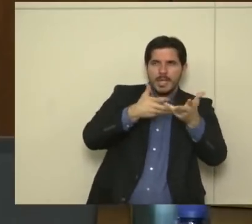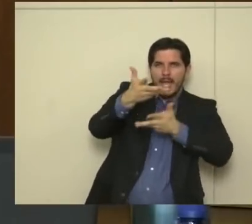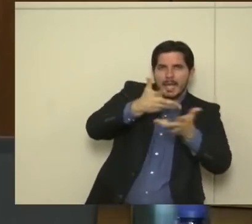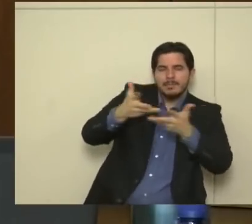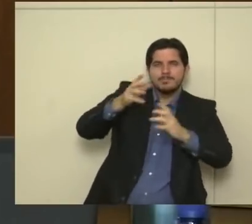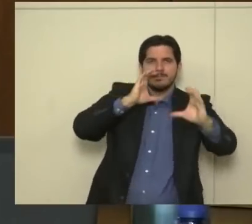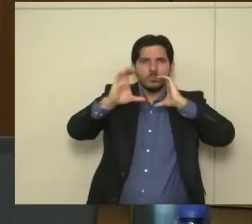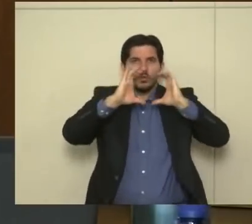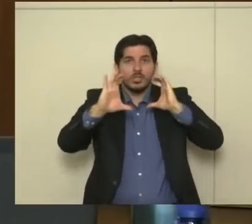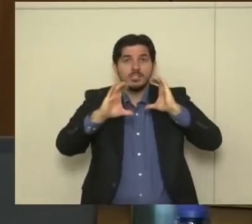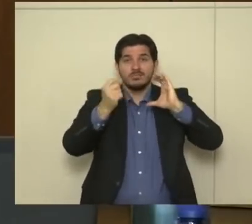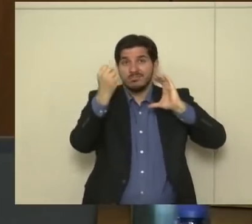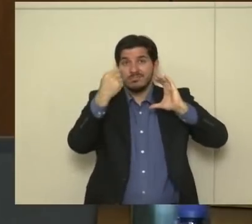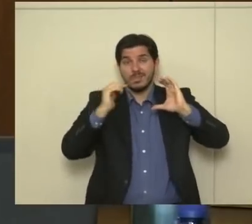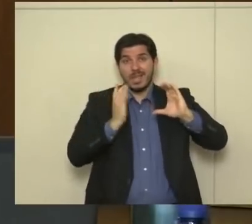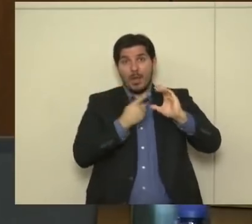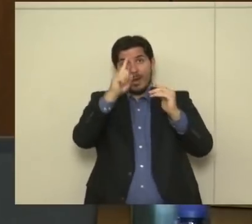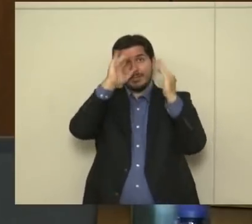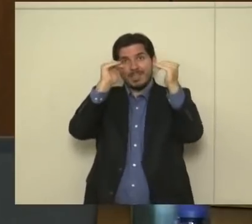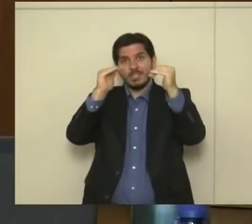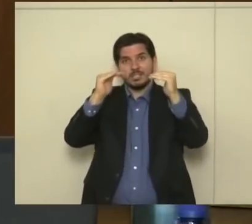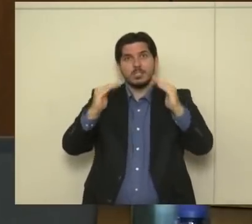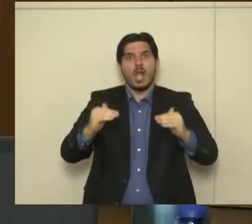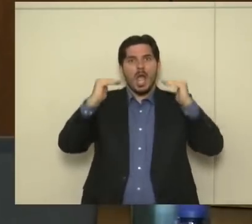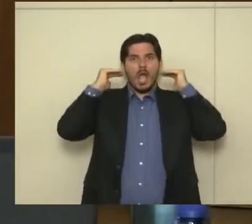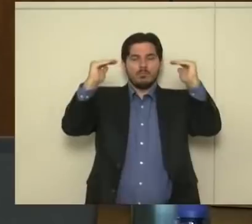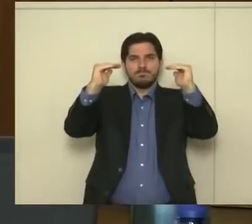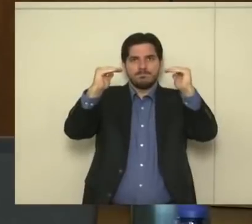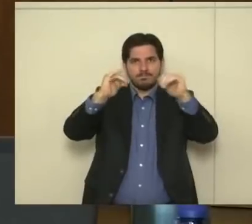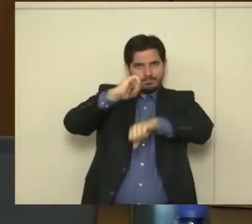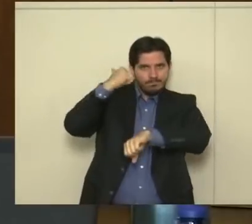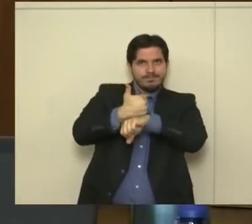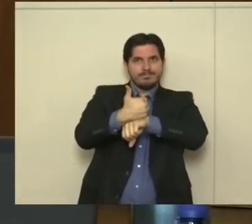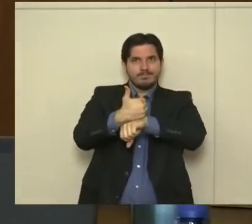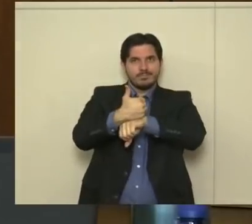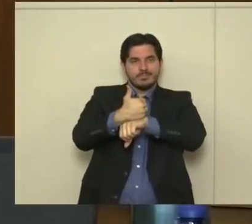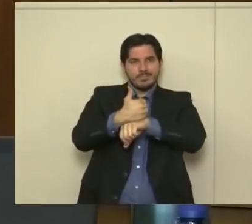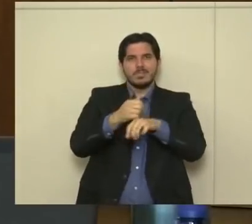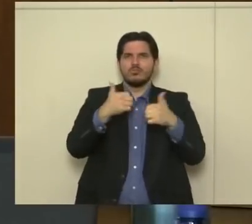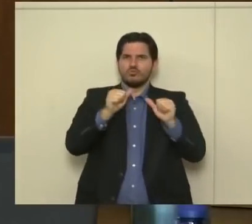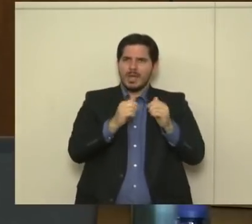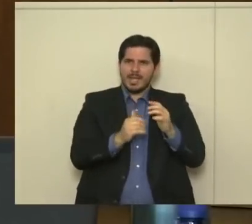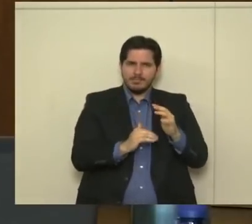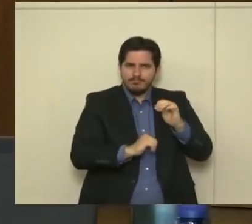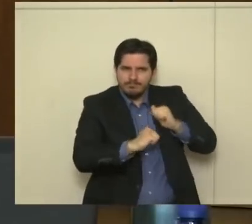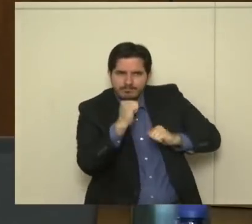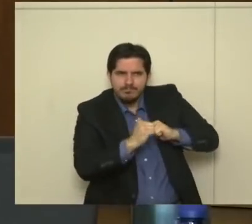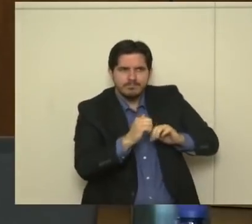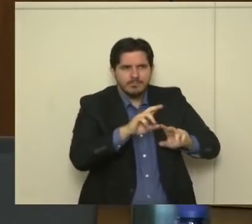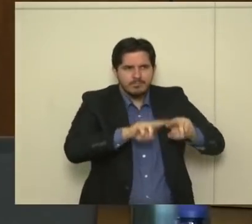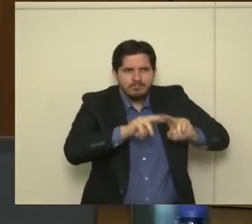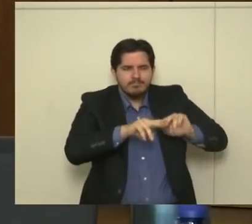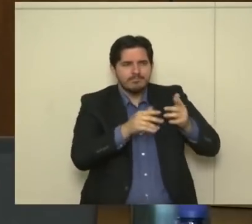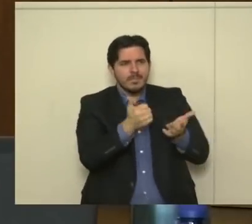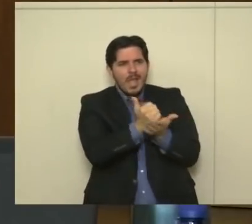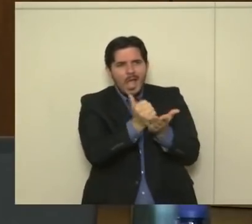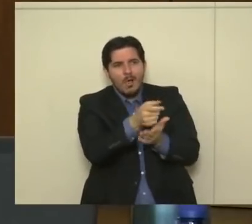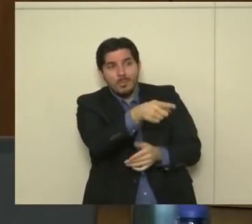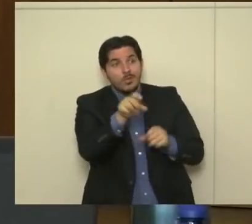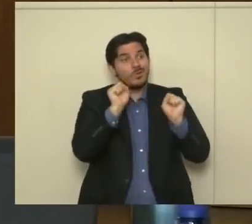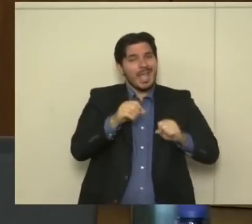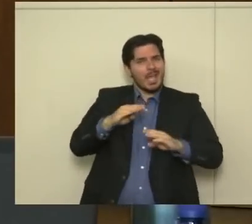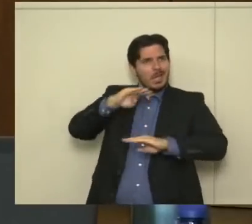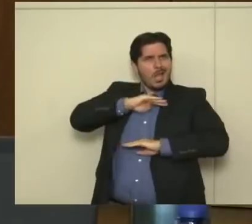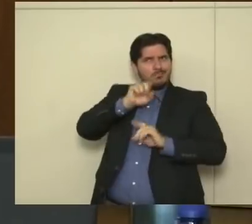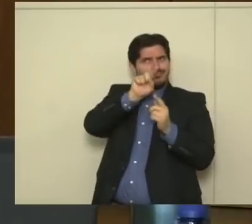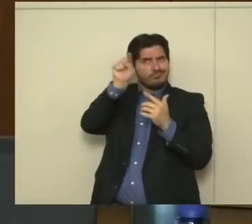bar for all districts to make sure that they're able to meet the top levels of all of those criteria in order to get an